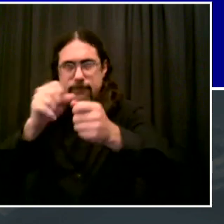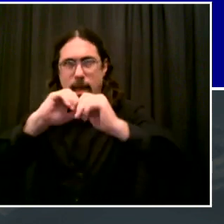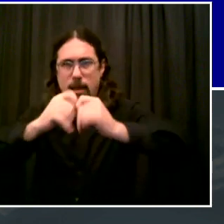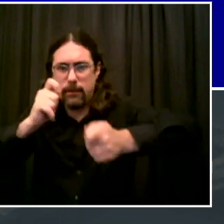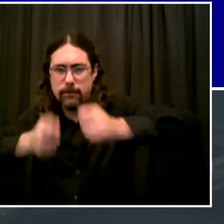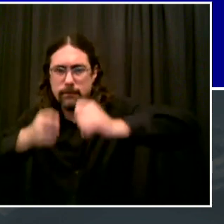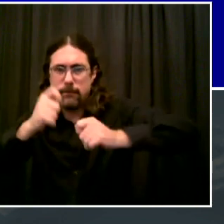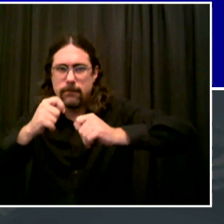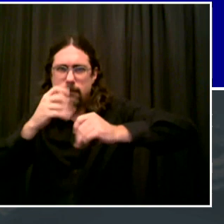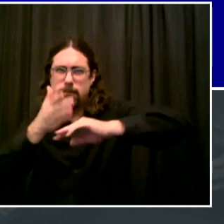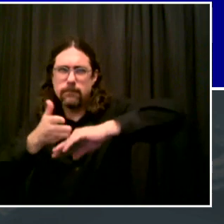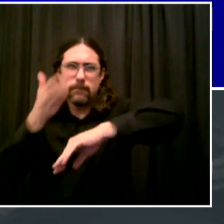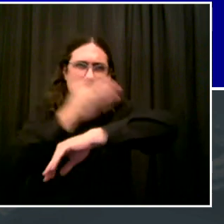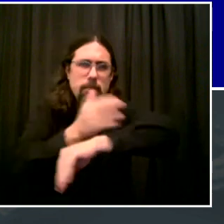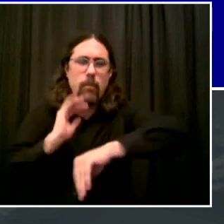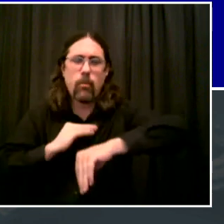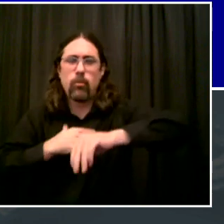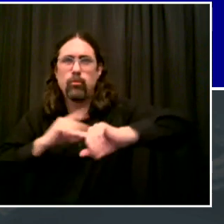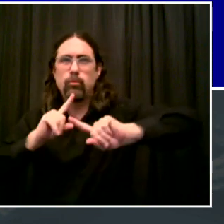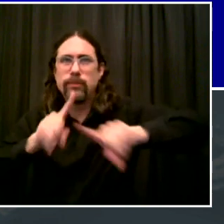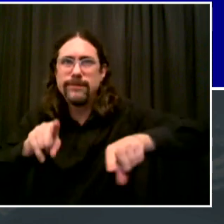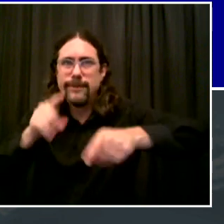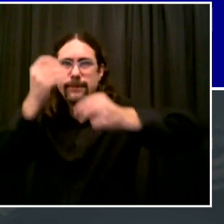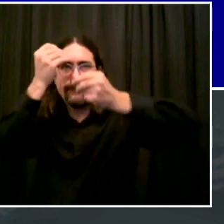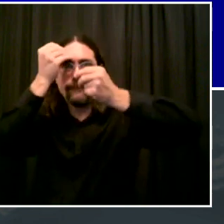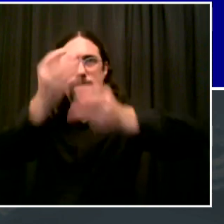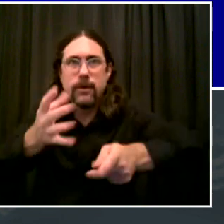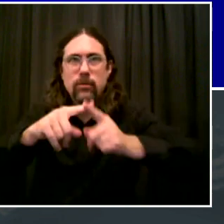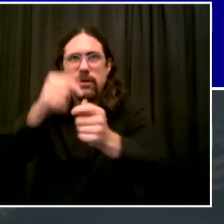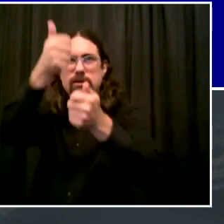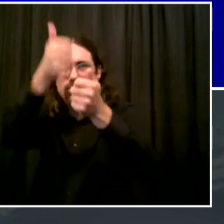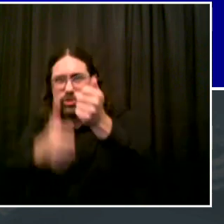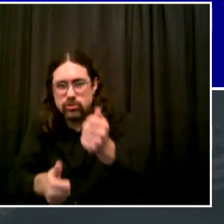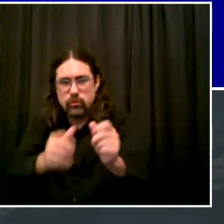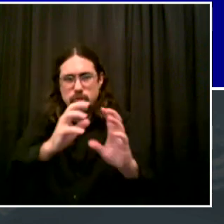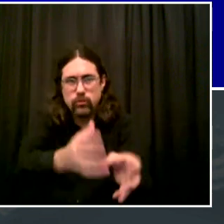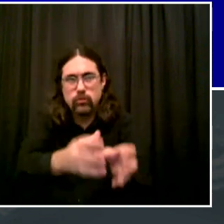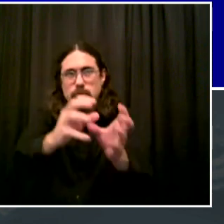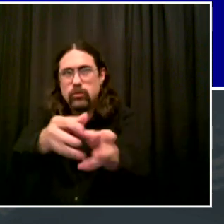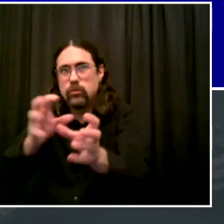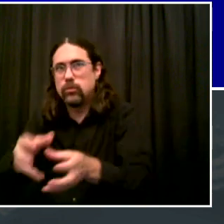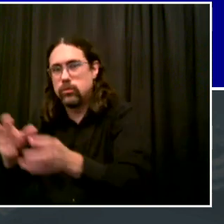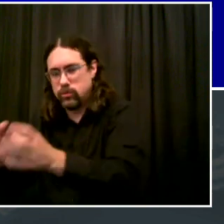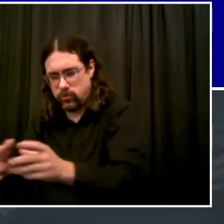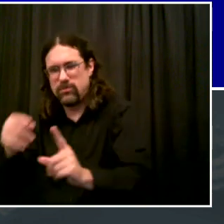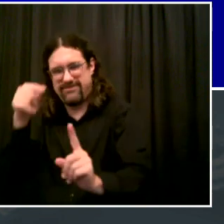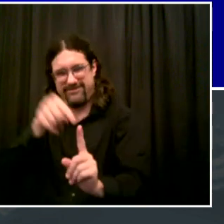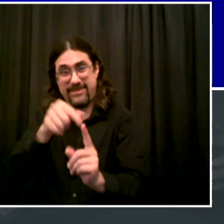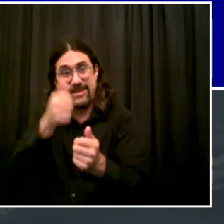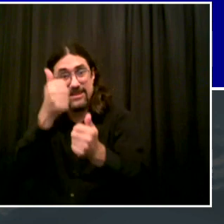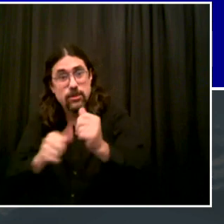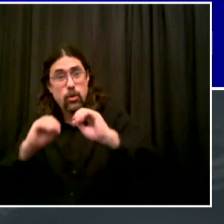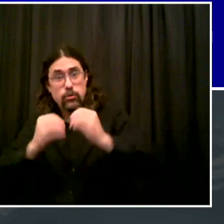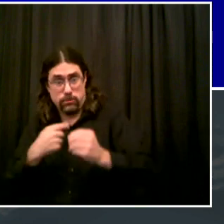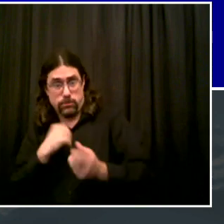this effort, the city will pour resources and support services into neighborhoods where data shows there are low testing rates and